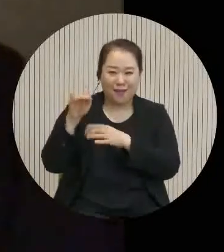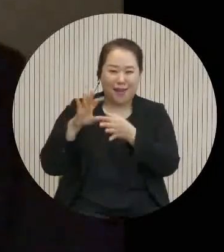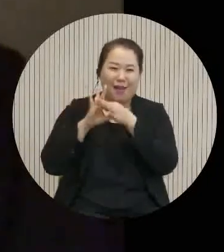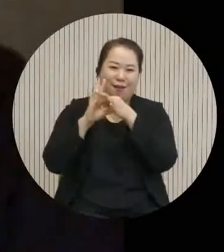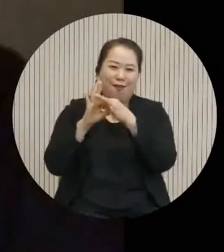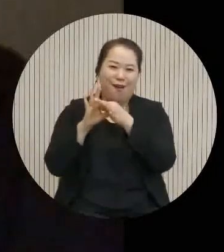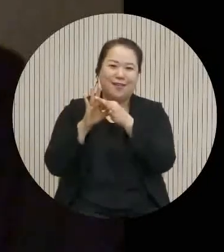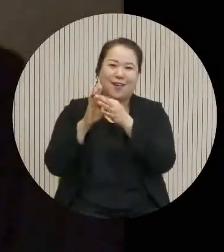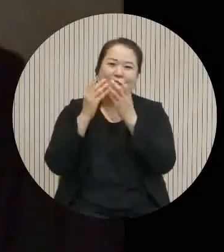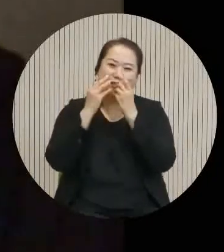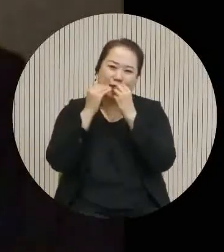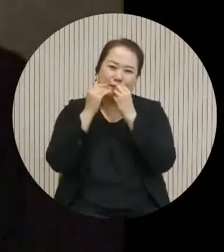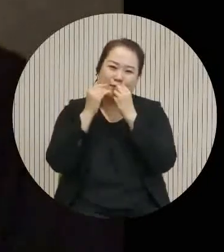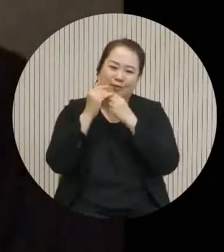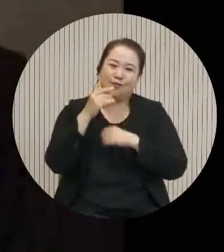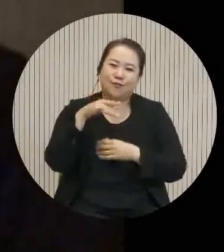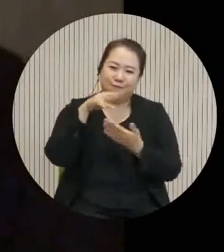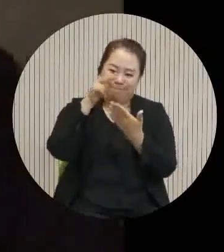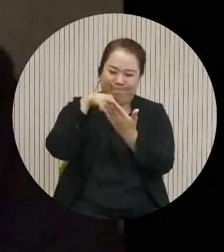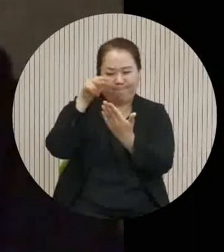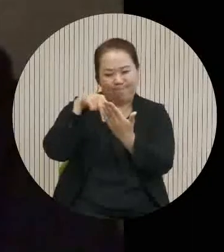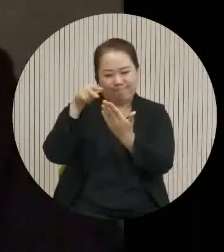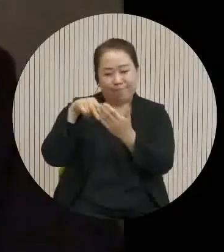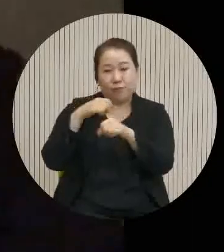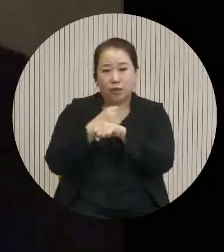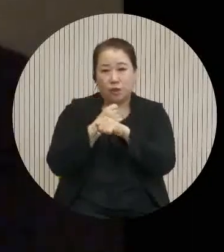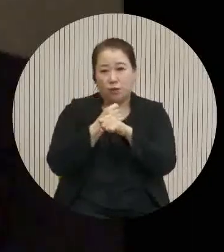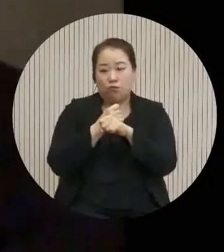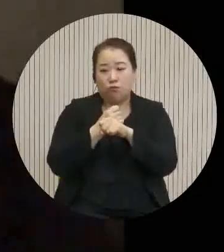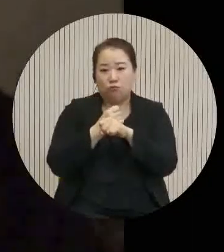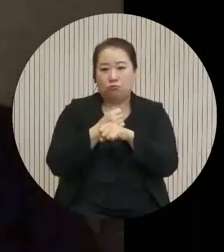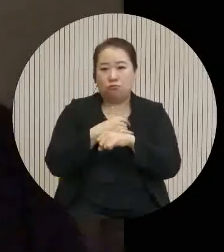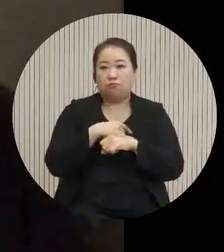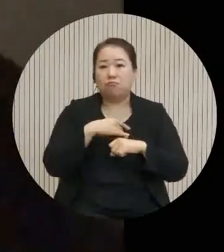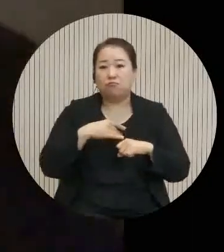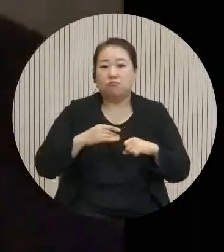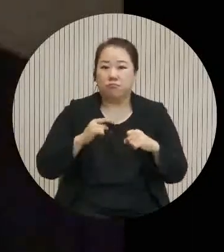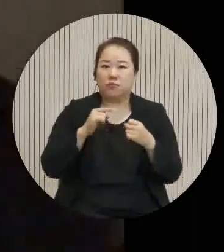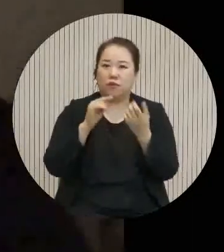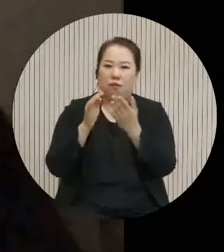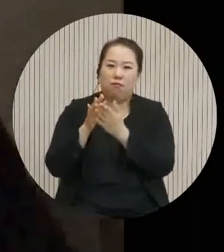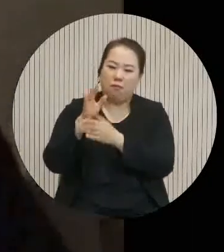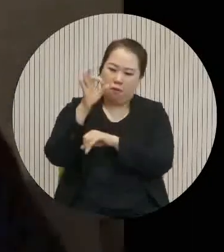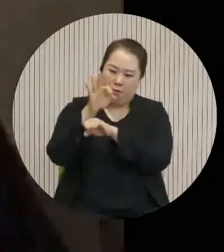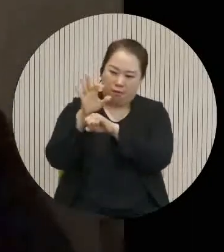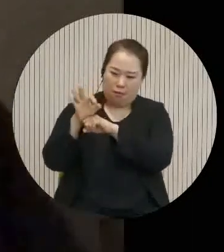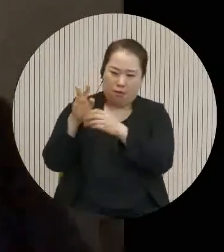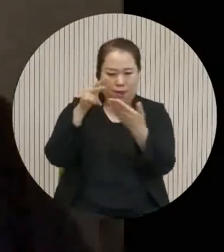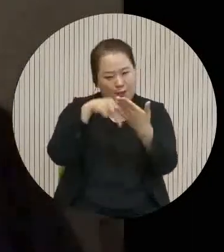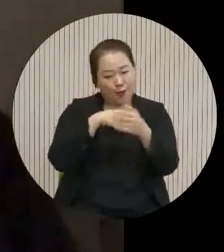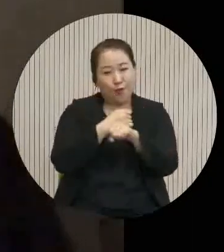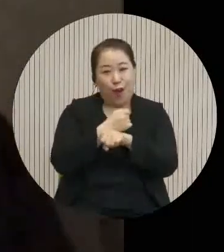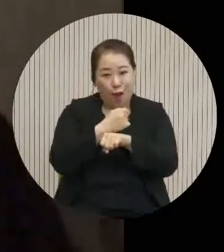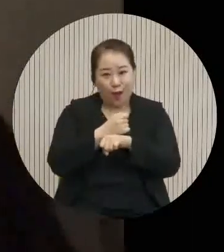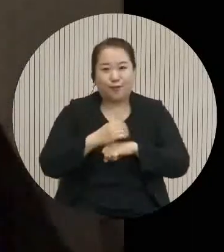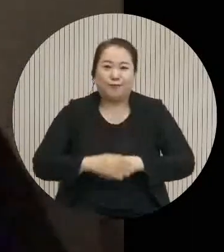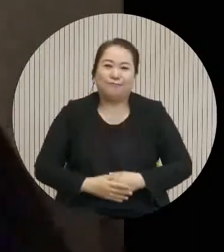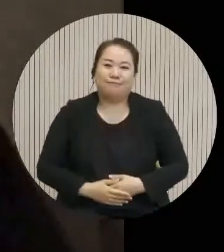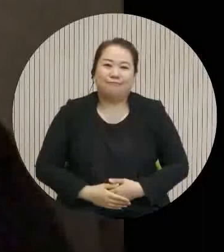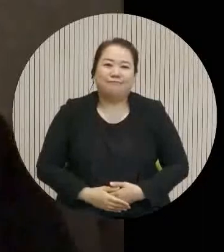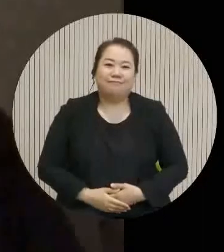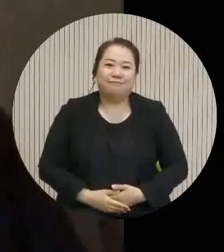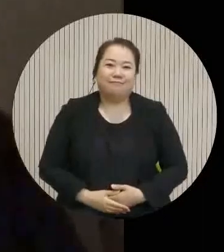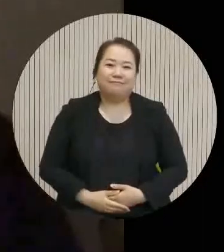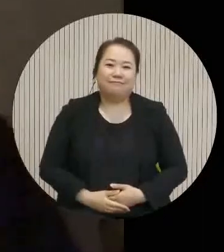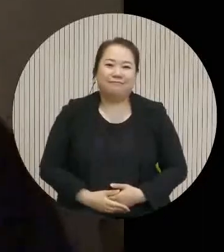themselves. Mommy and Daddy brought home novels, and they read those too. Well, these are the case histories. Let me give you some research